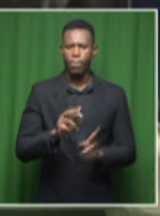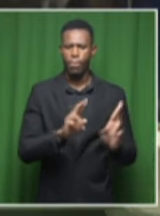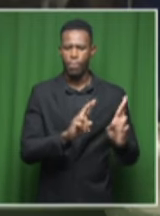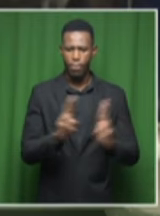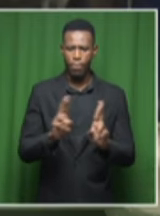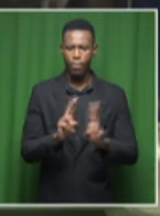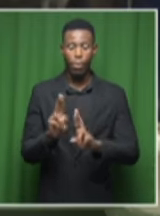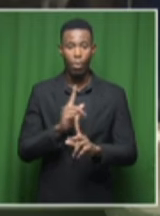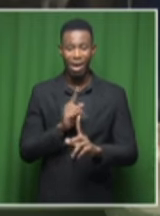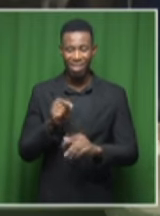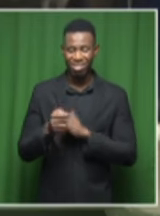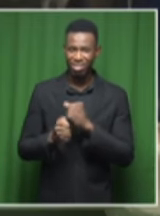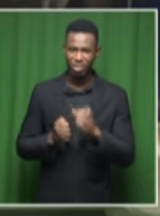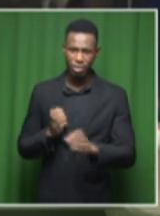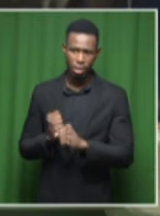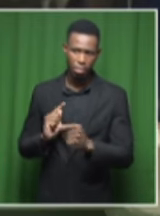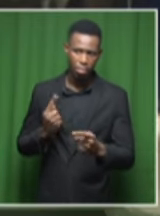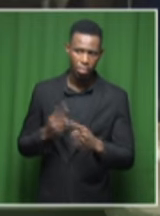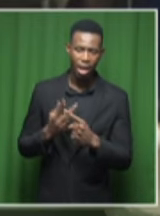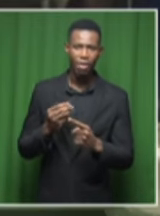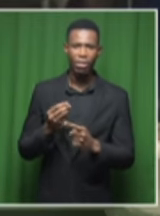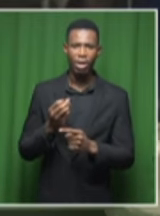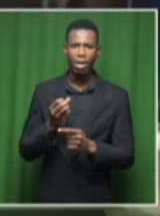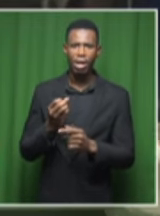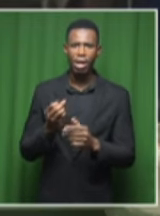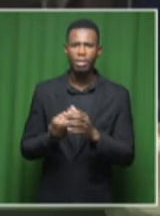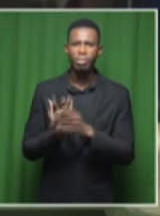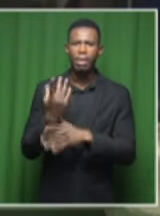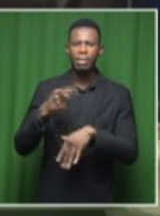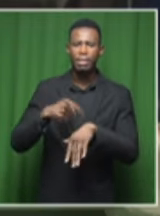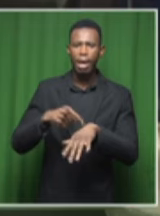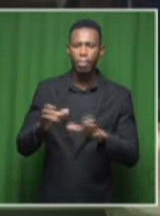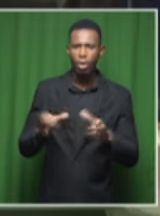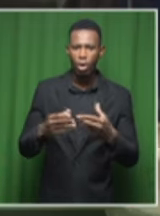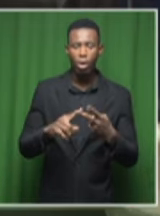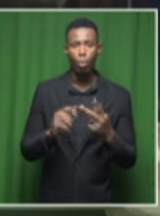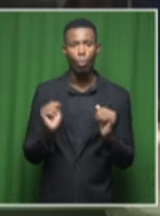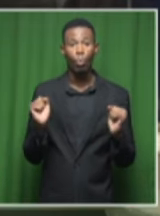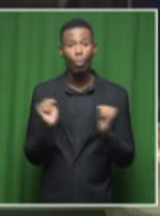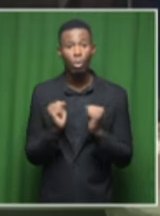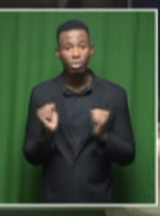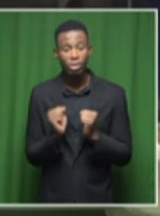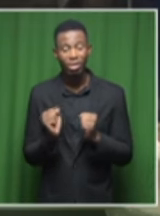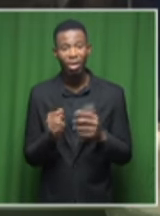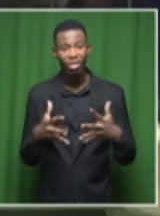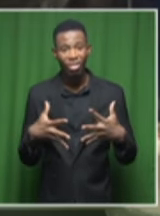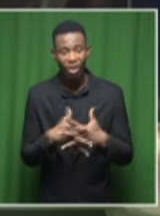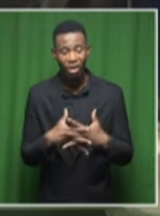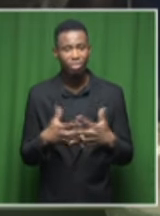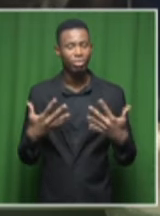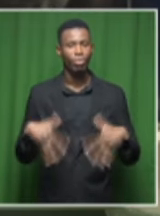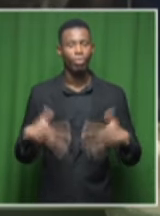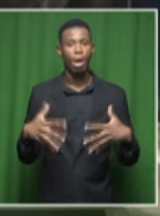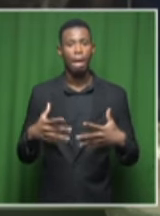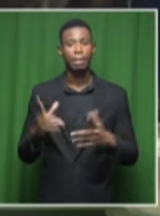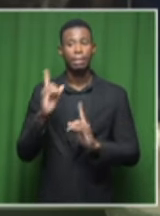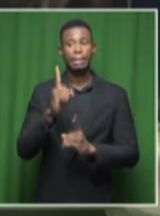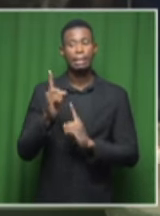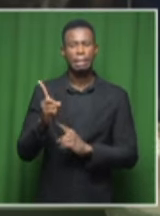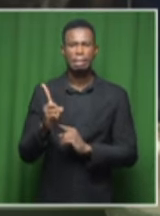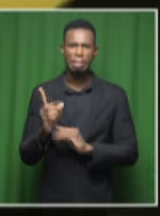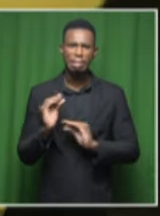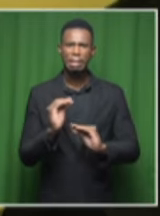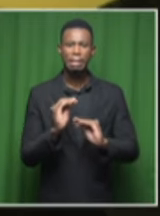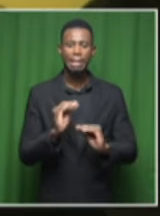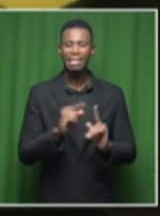spring camp, we've had a winter class, and teachers have been working around the clock. They've been up until 10 o'clock